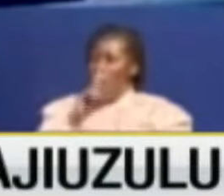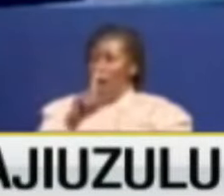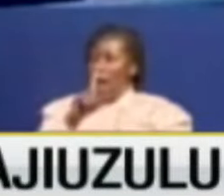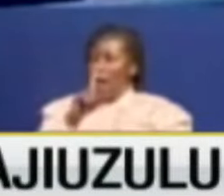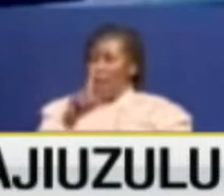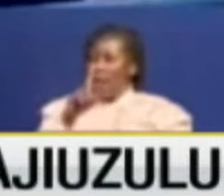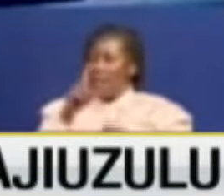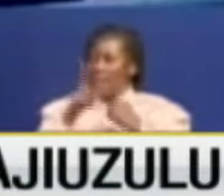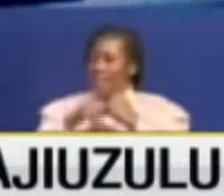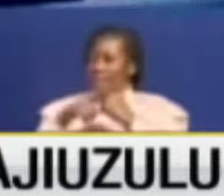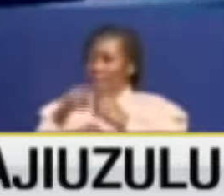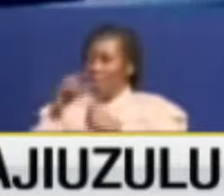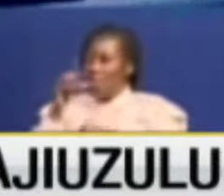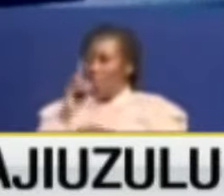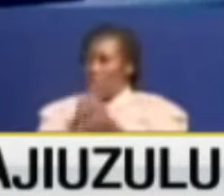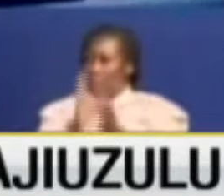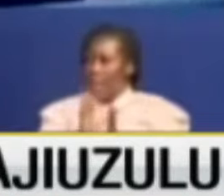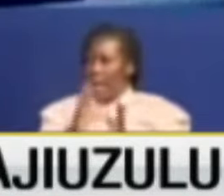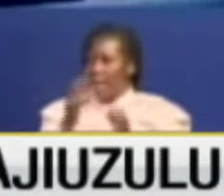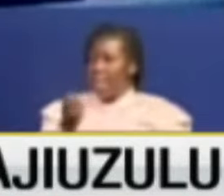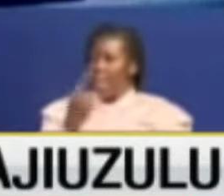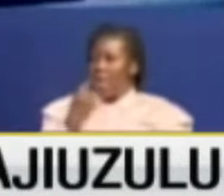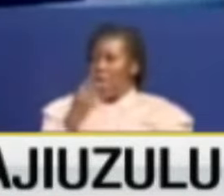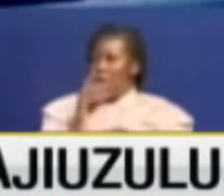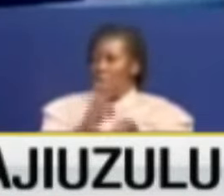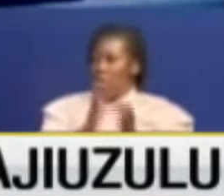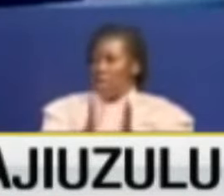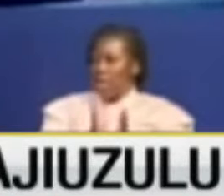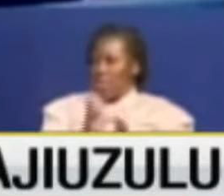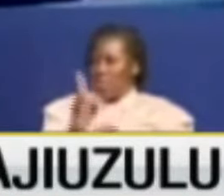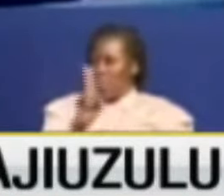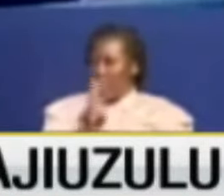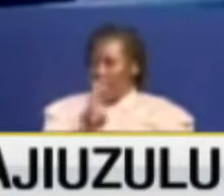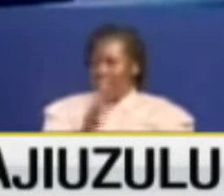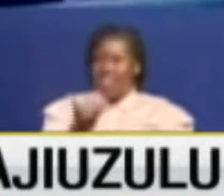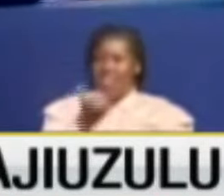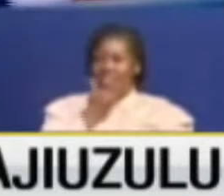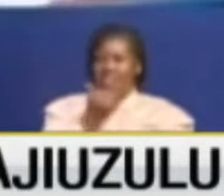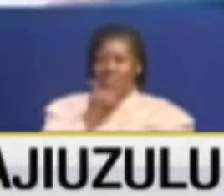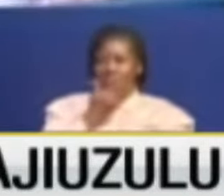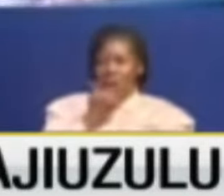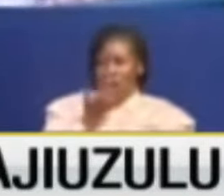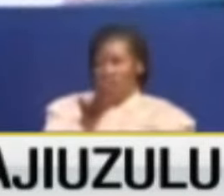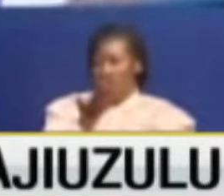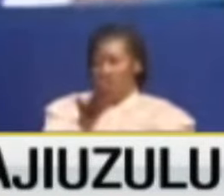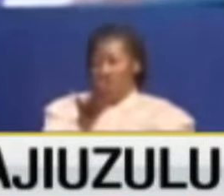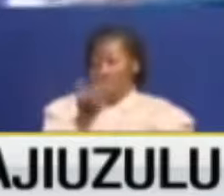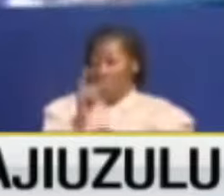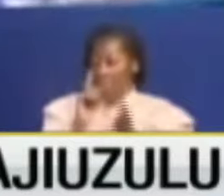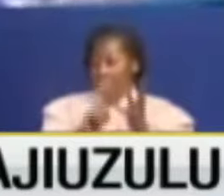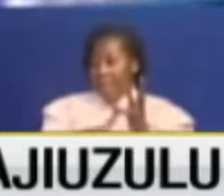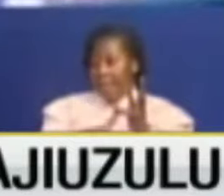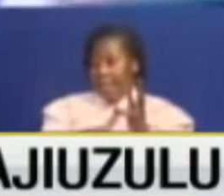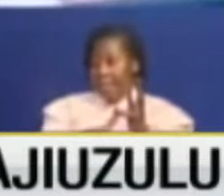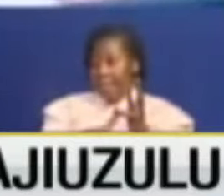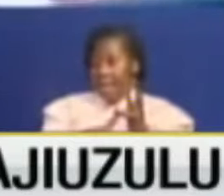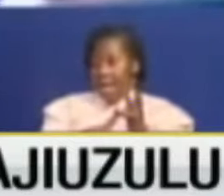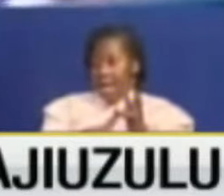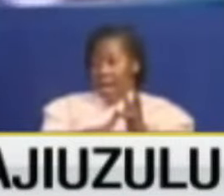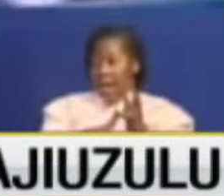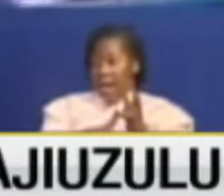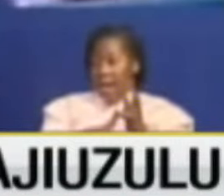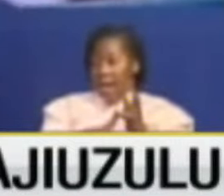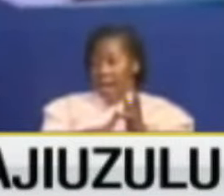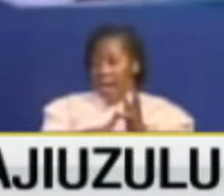161 doctors and medical doctors using the wrong rates. One, as a matter